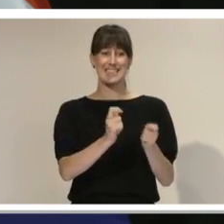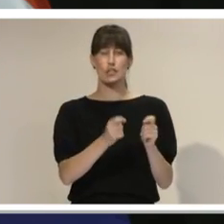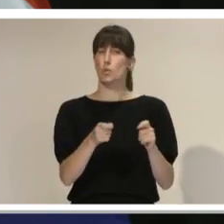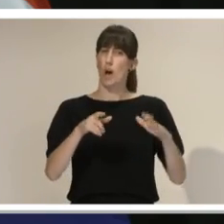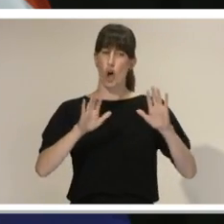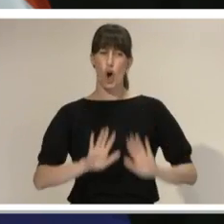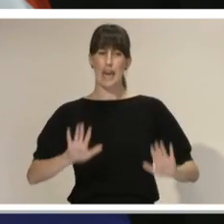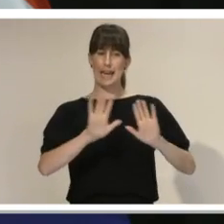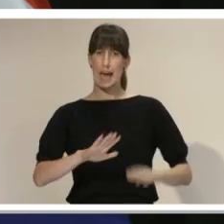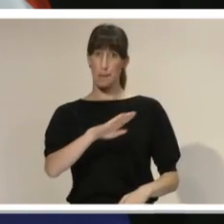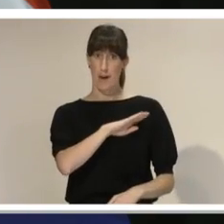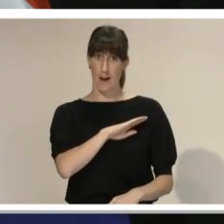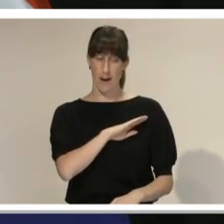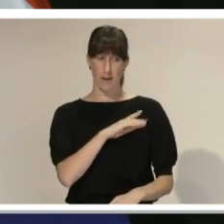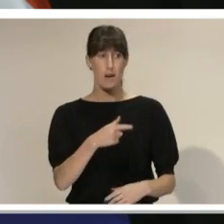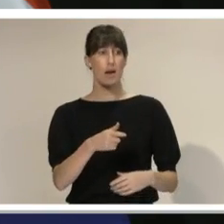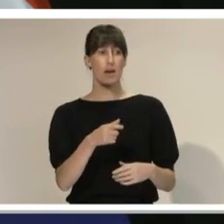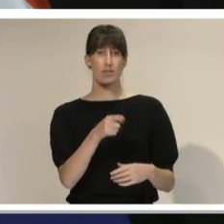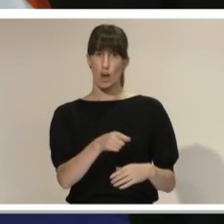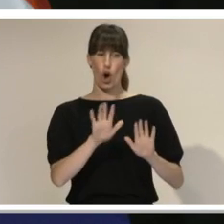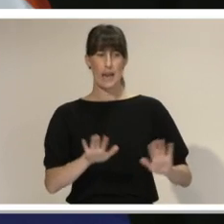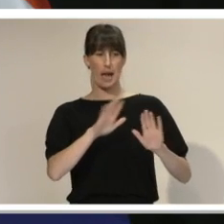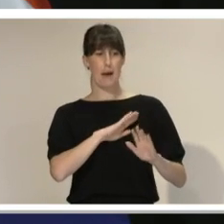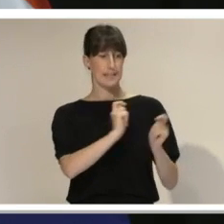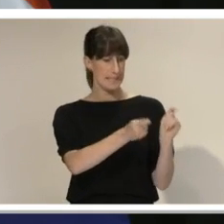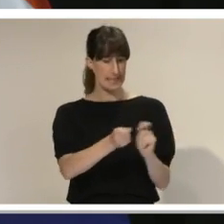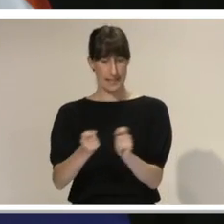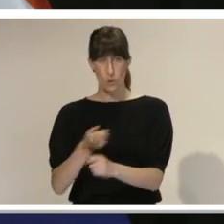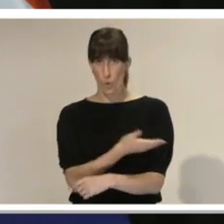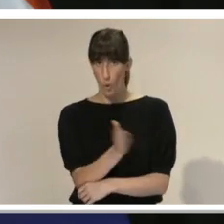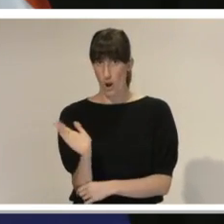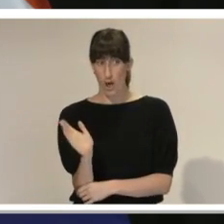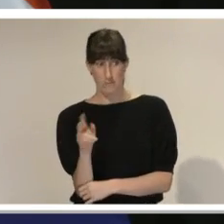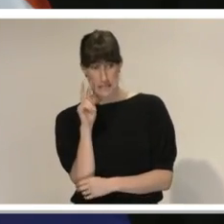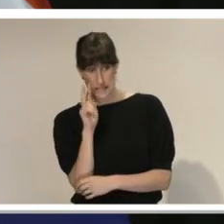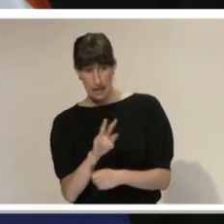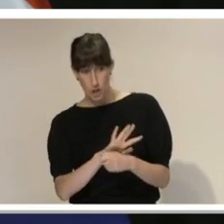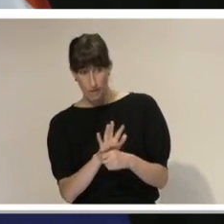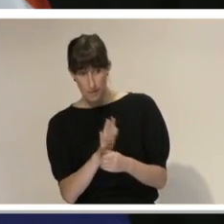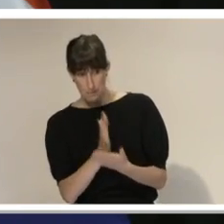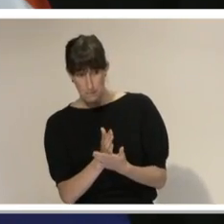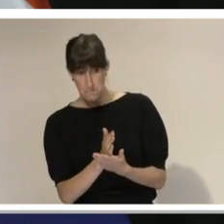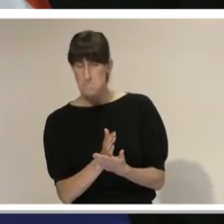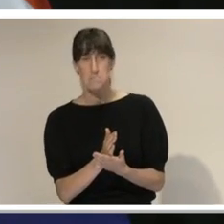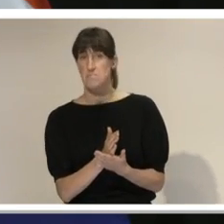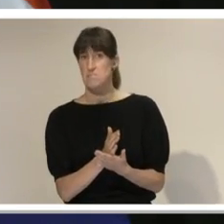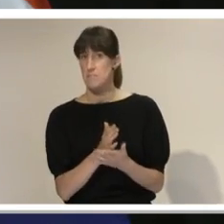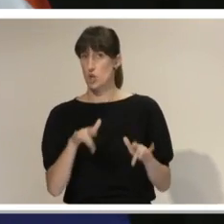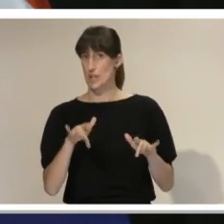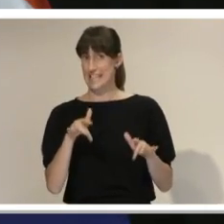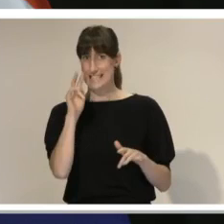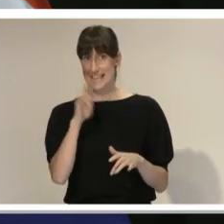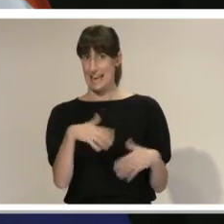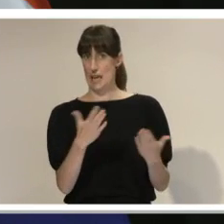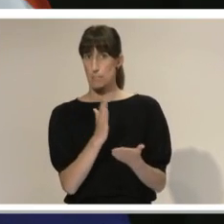I don't have the results of those yet. We certainly haven't seen any positive tests come through in the reports today. I'm assuming that most of those will